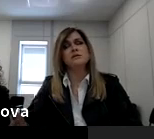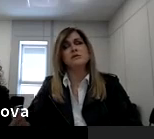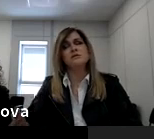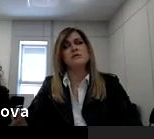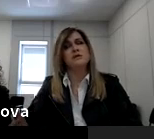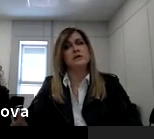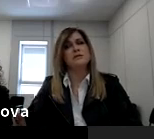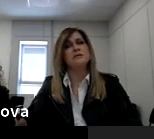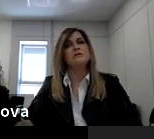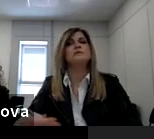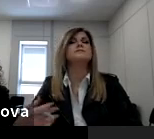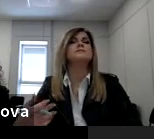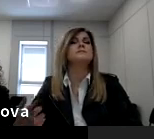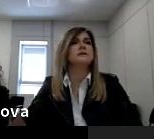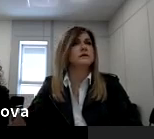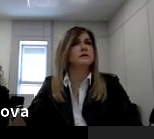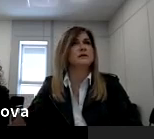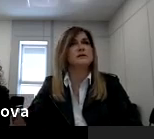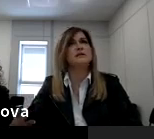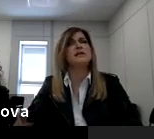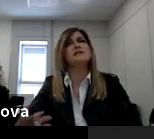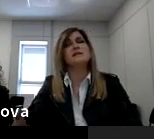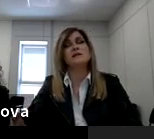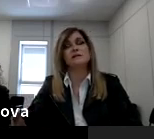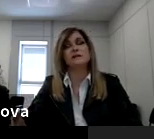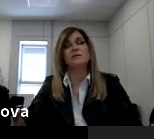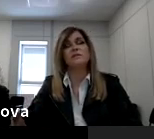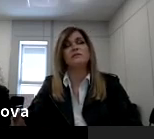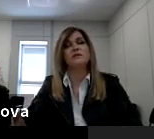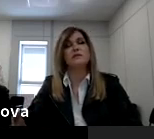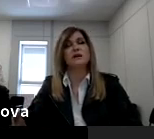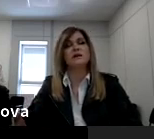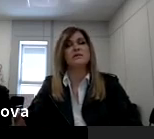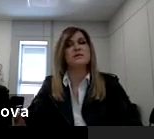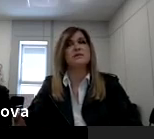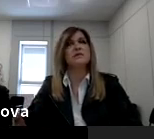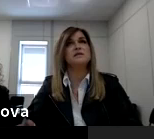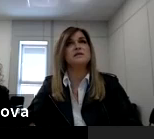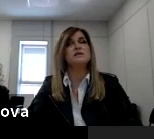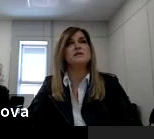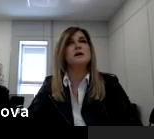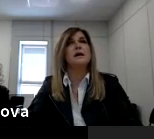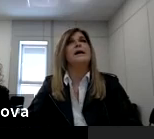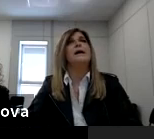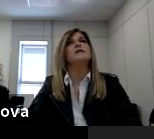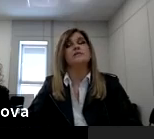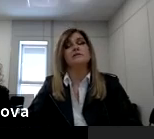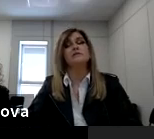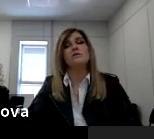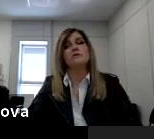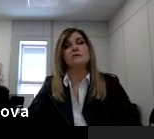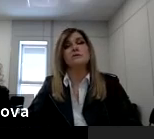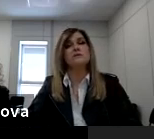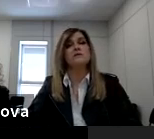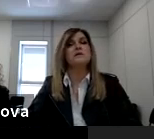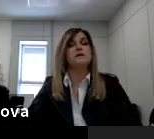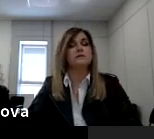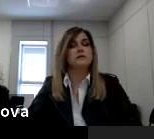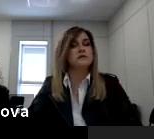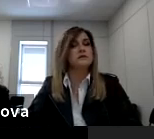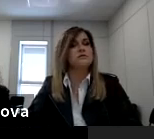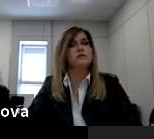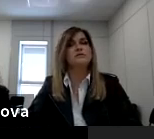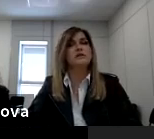As I told you earlier, it has standard IP rating IP66 and vent valve